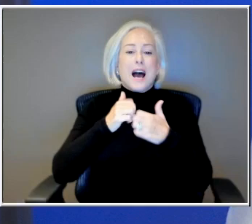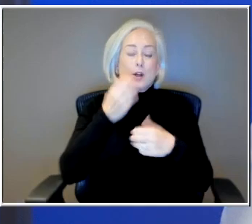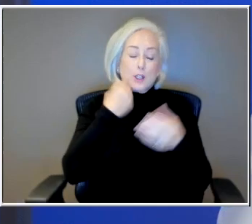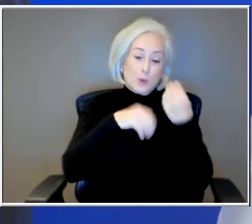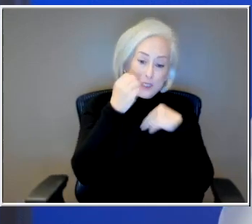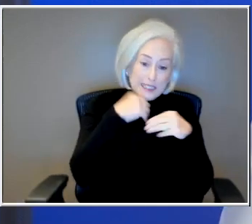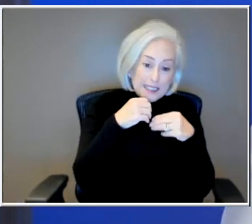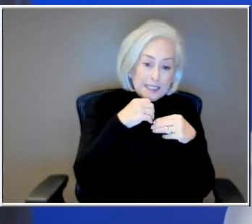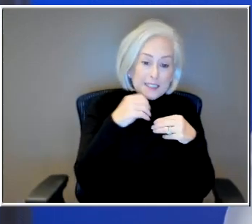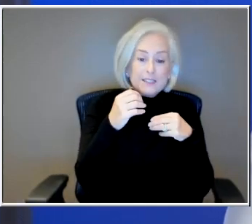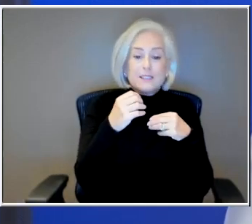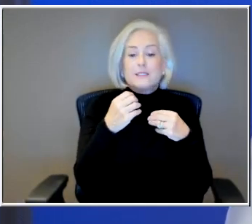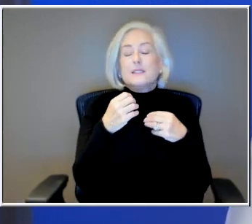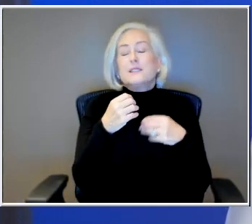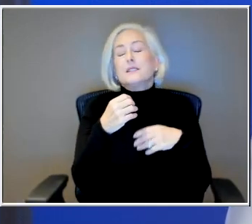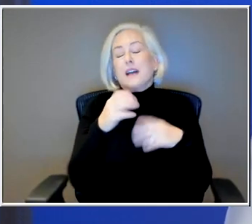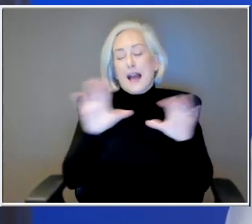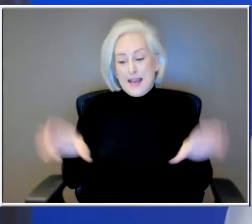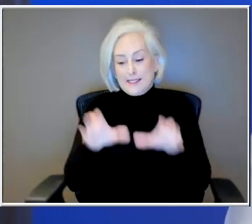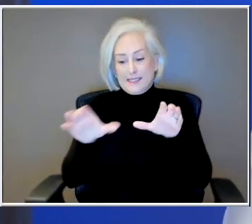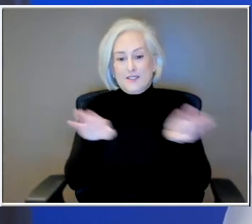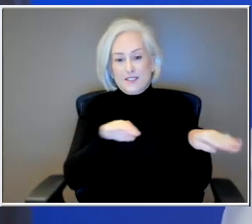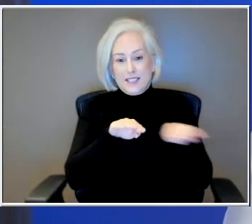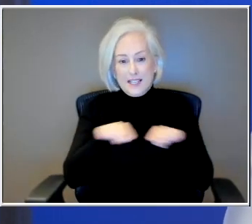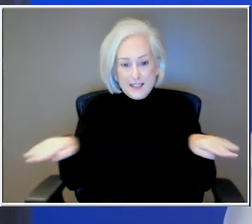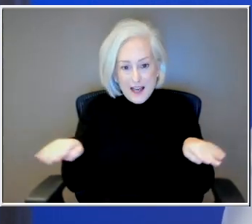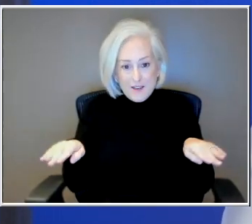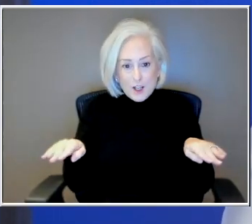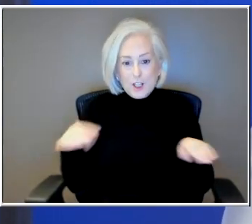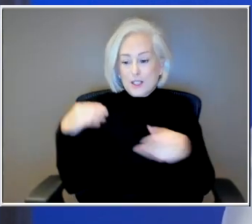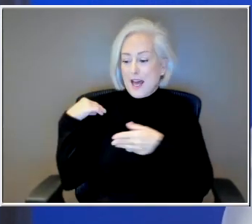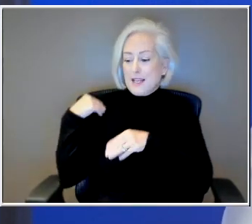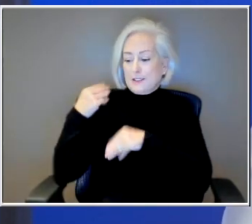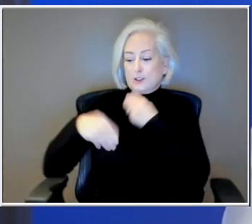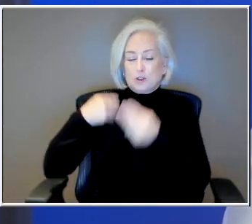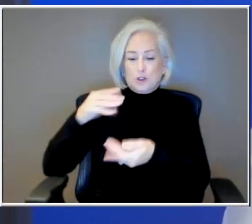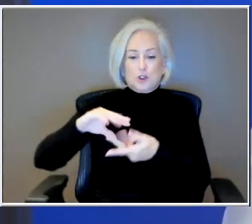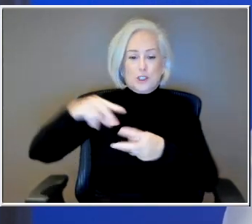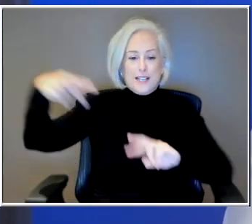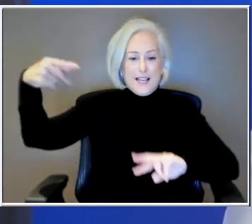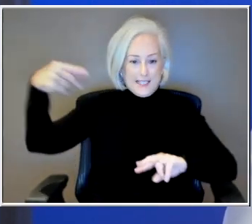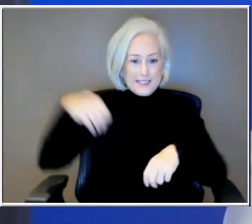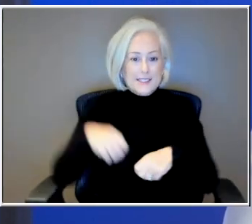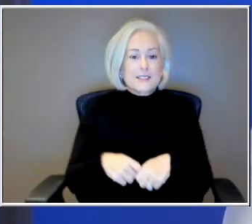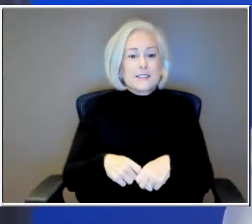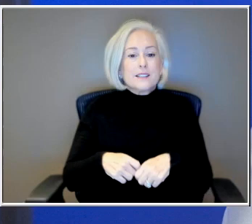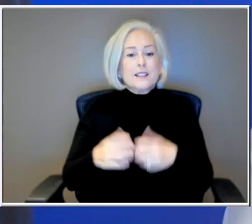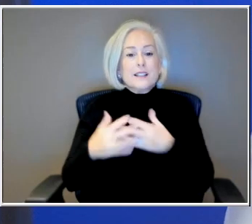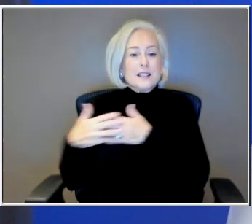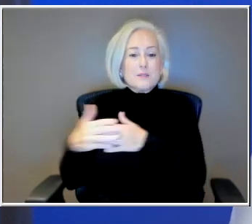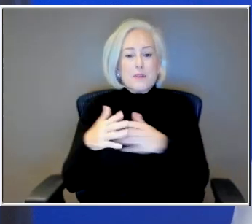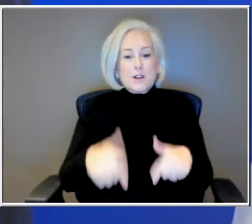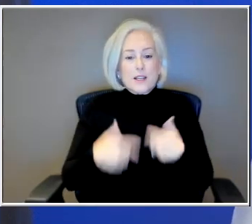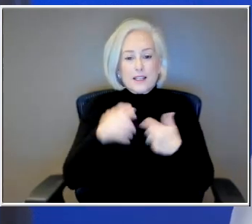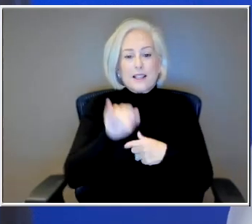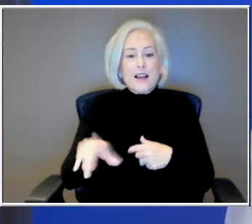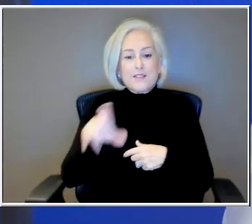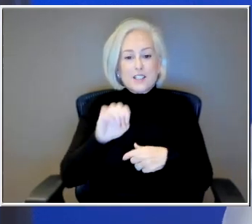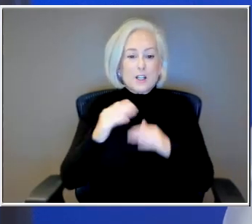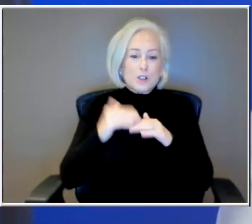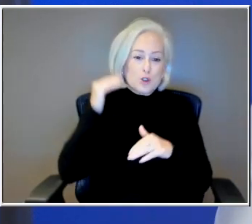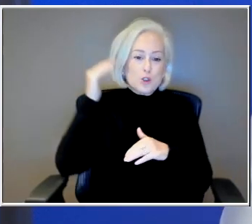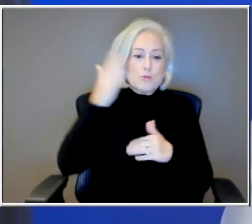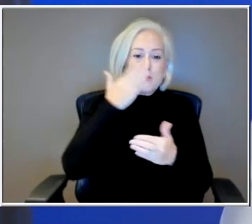choices, our activity levels, and then some genetics thrown in the mix there. But the American lifestyle of too much good food and not enough exercise